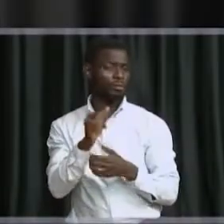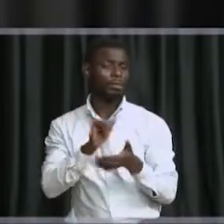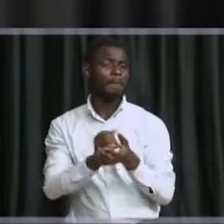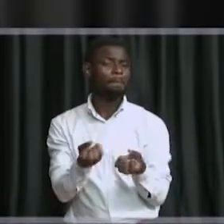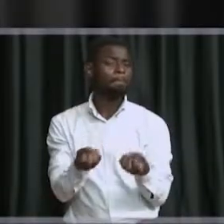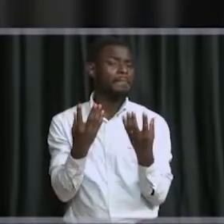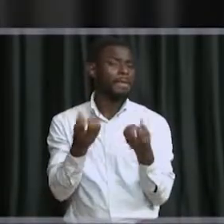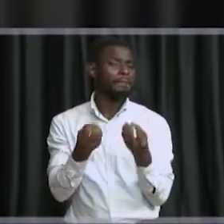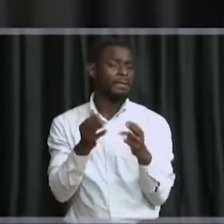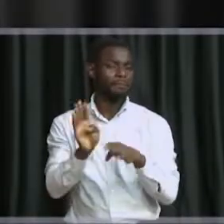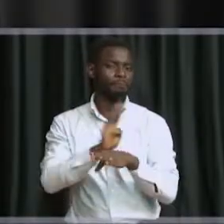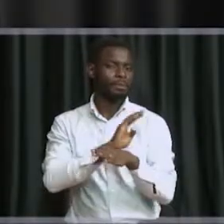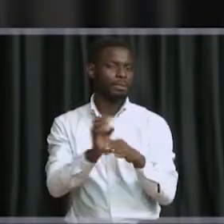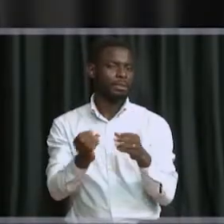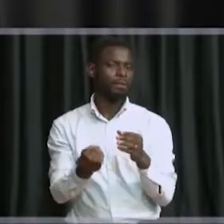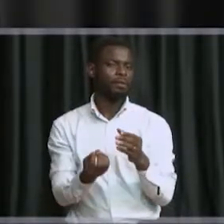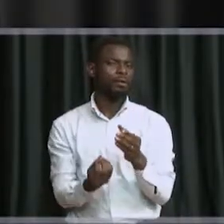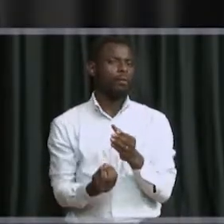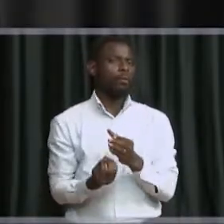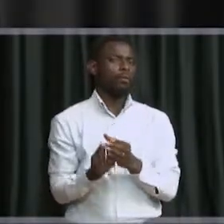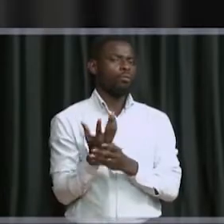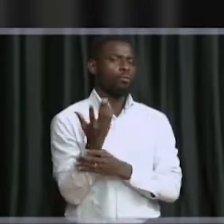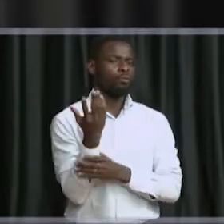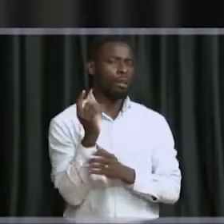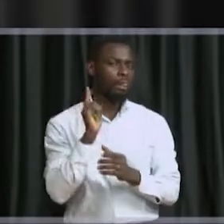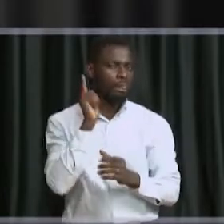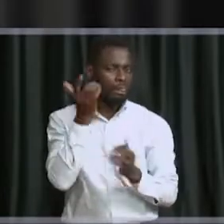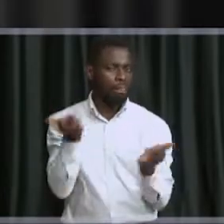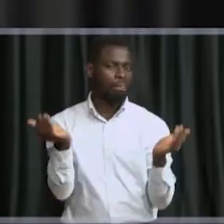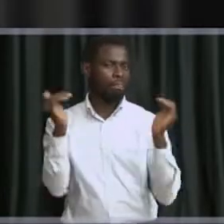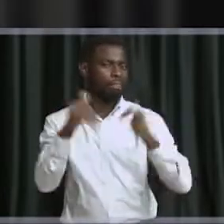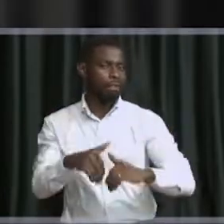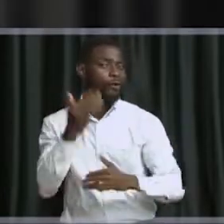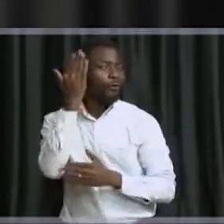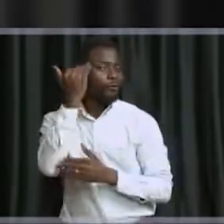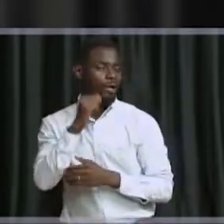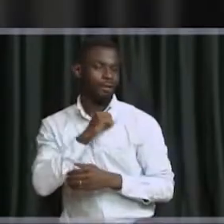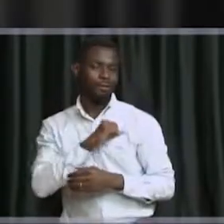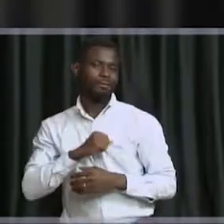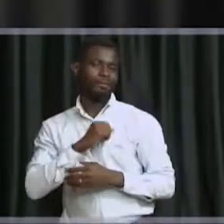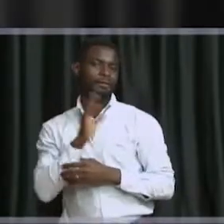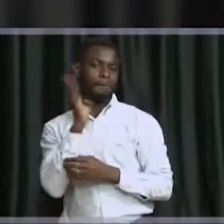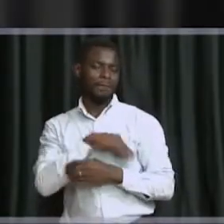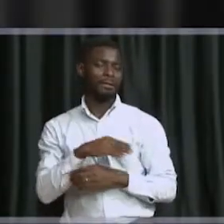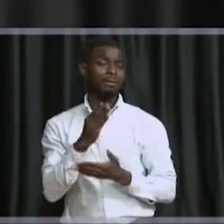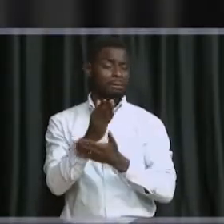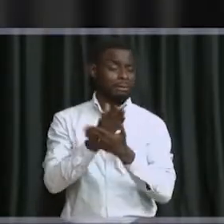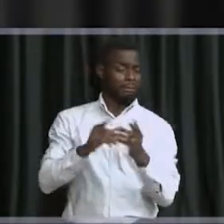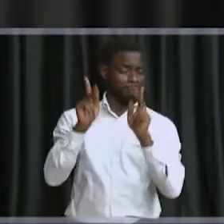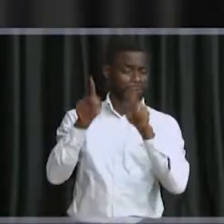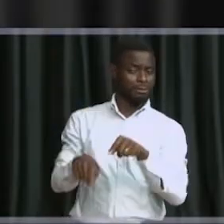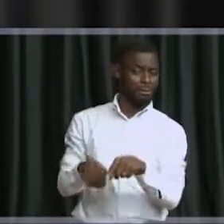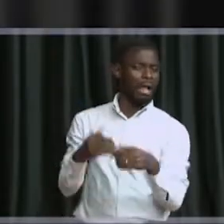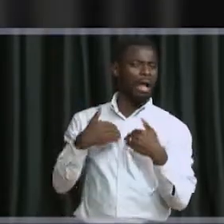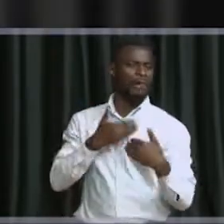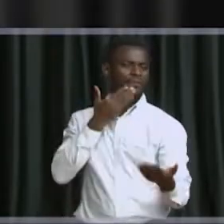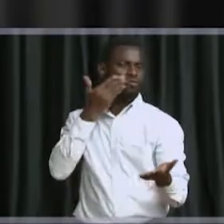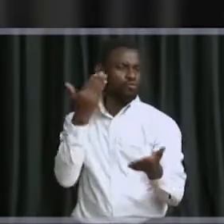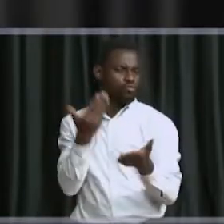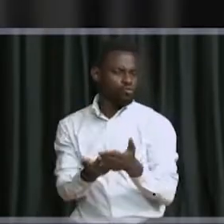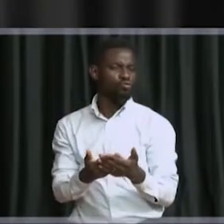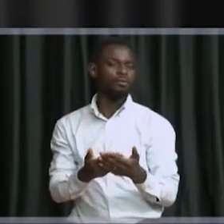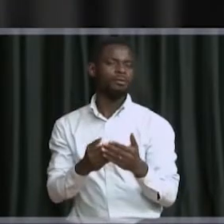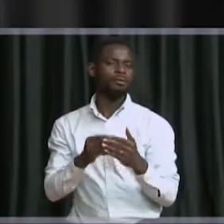sanso fiya se e wuyi yi submaya hum inti ubiti minya admachadriya efe When they you are